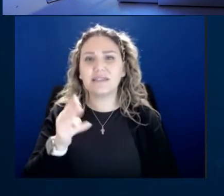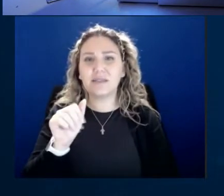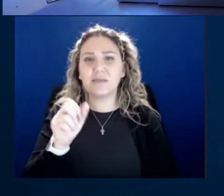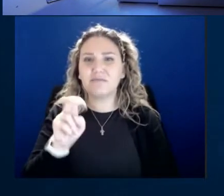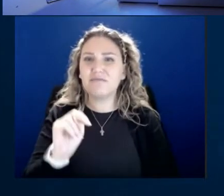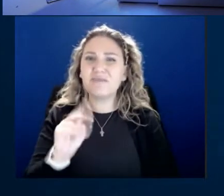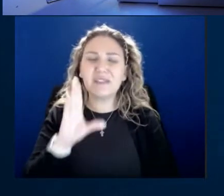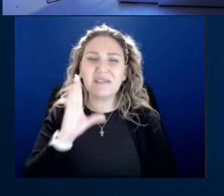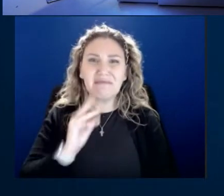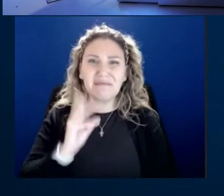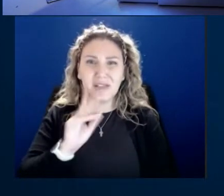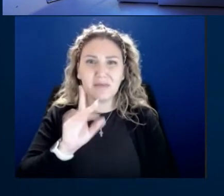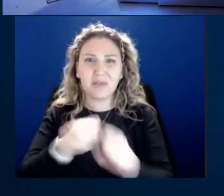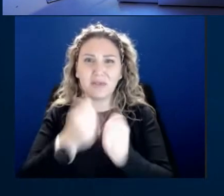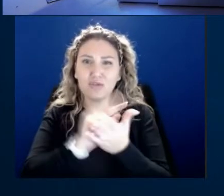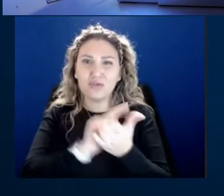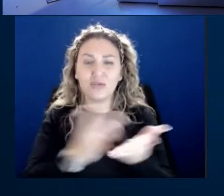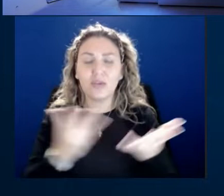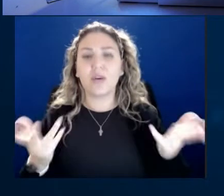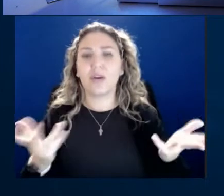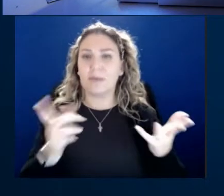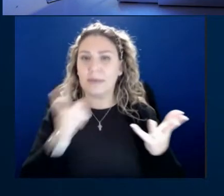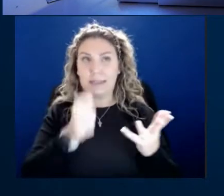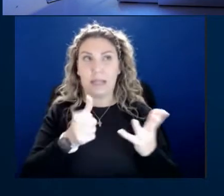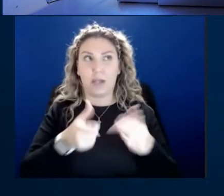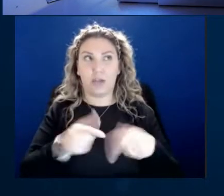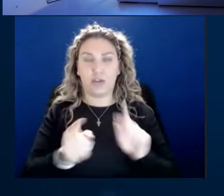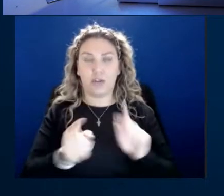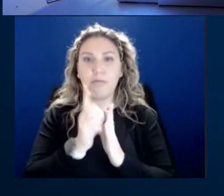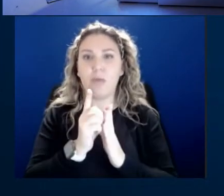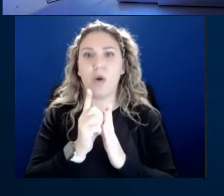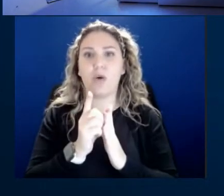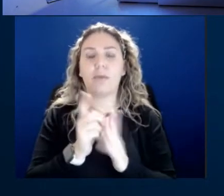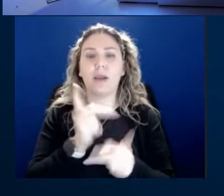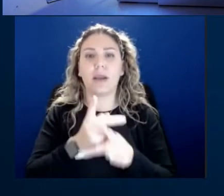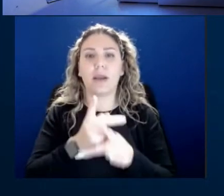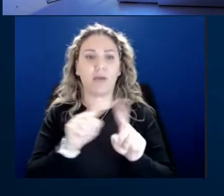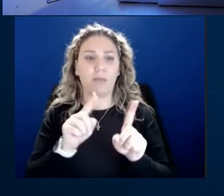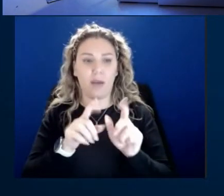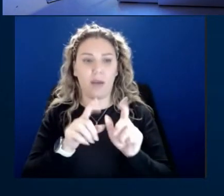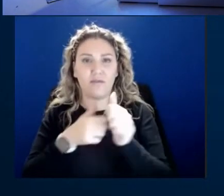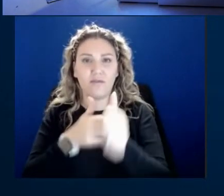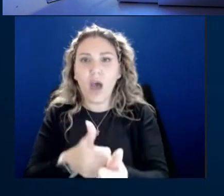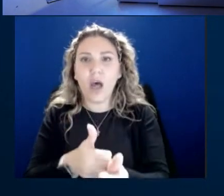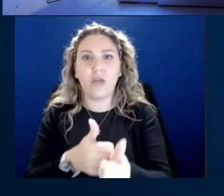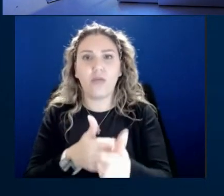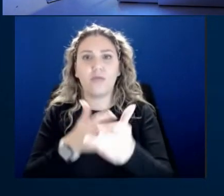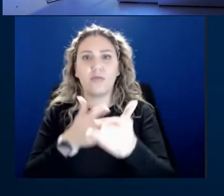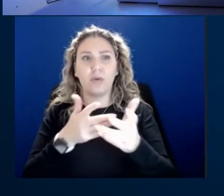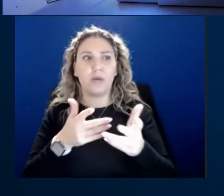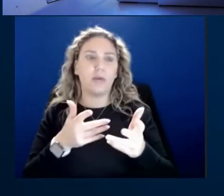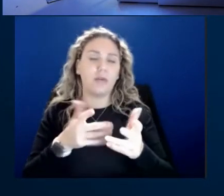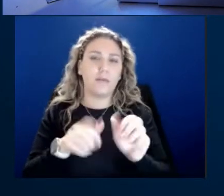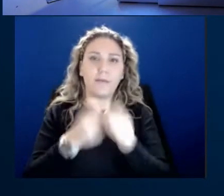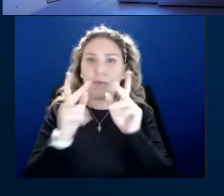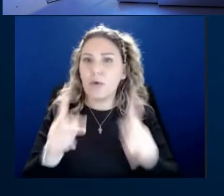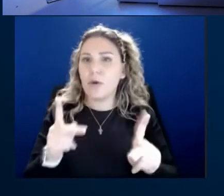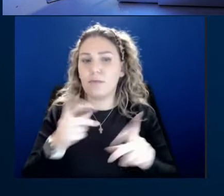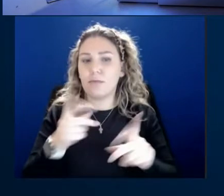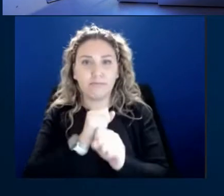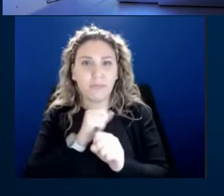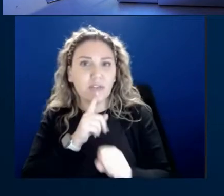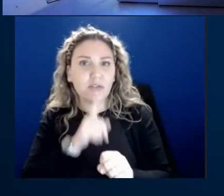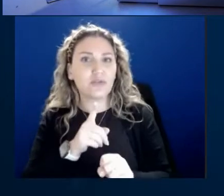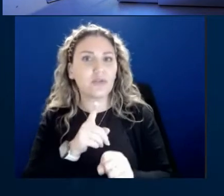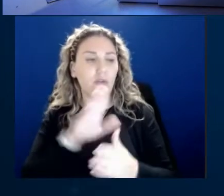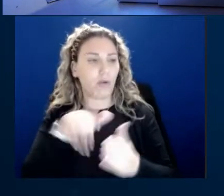it's not just in the moment care, but it's following someone through to make sure that they are getting all the resources they need,